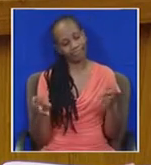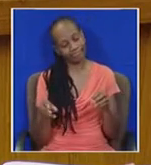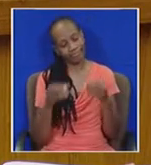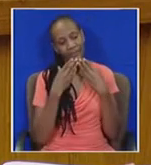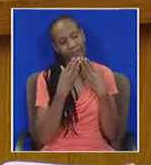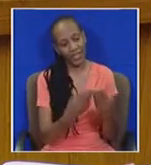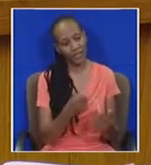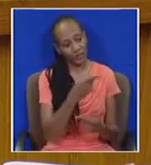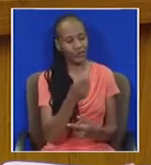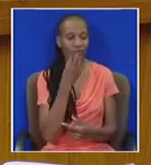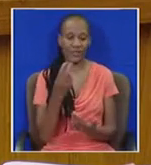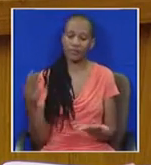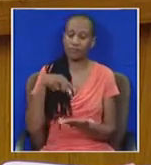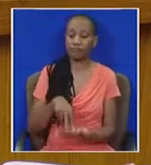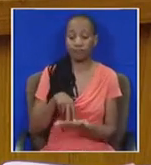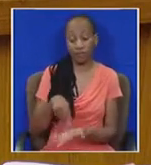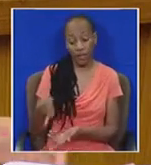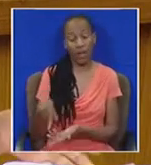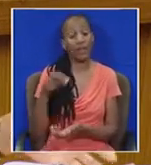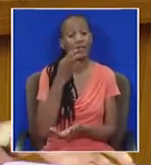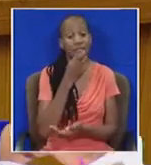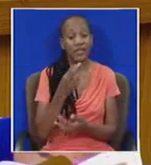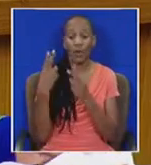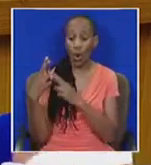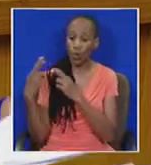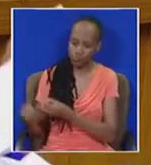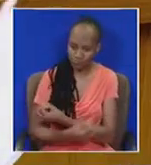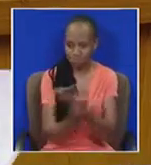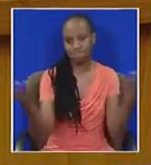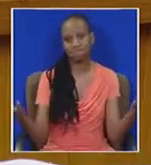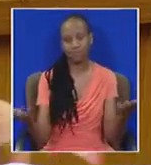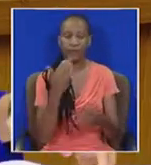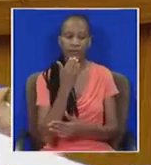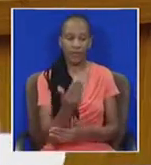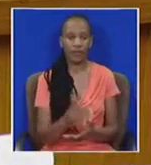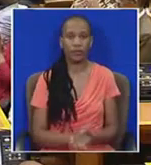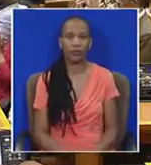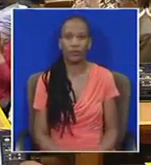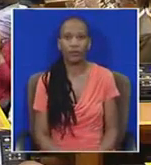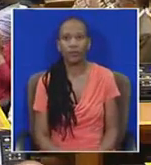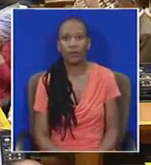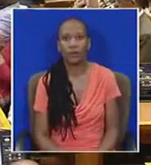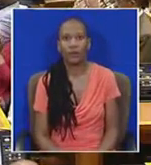the fact that you stood here to give us renewed hope. Thank you very much, President.